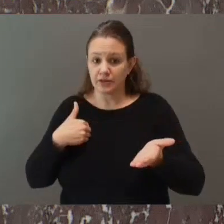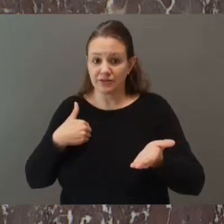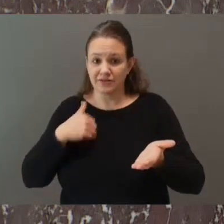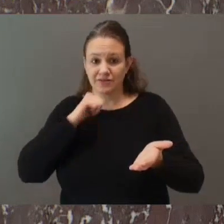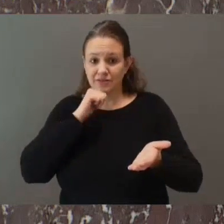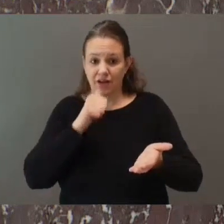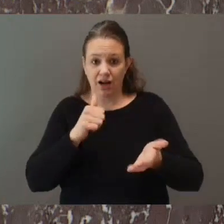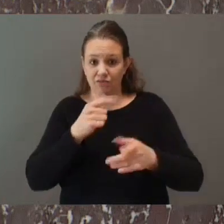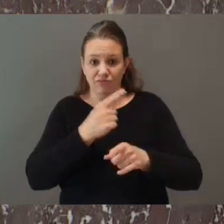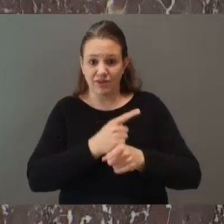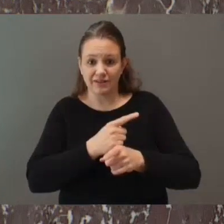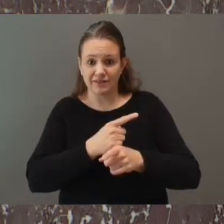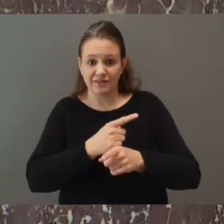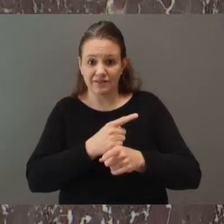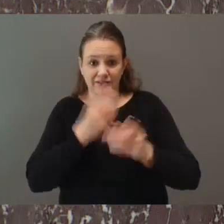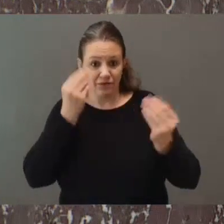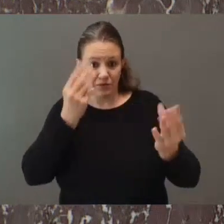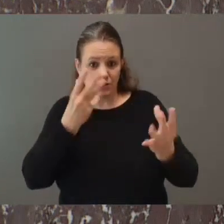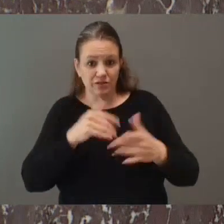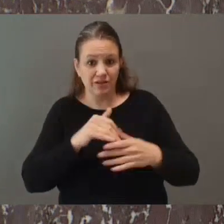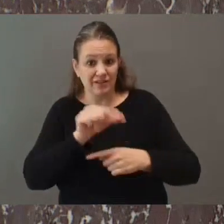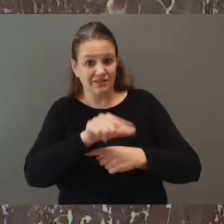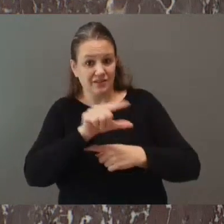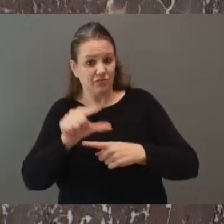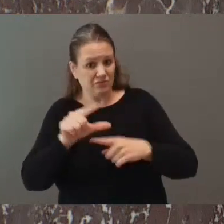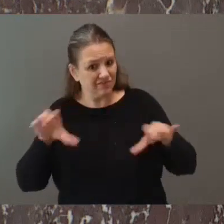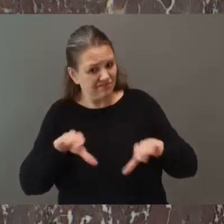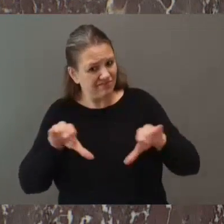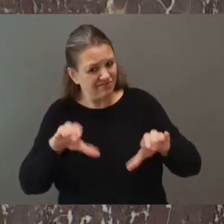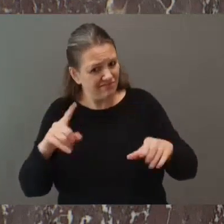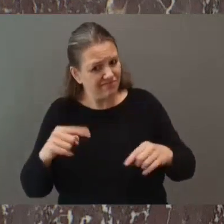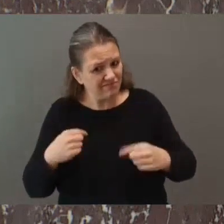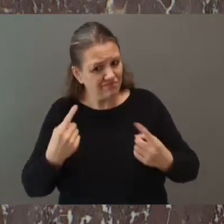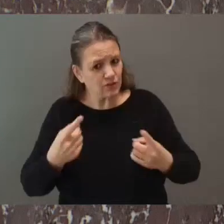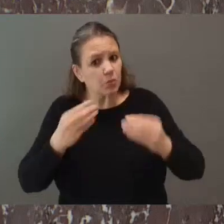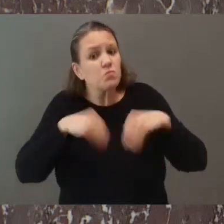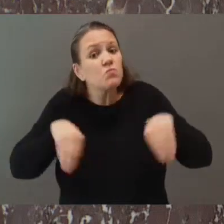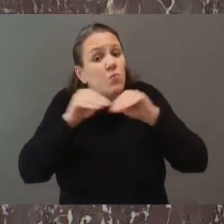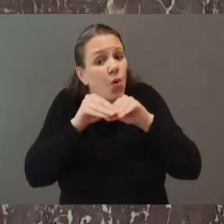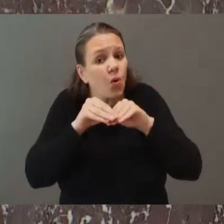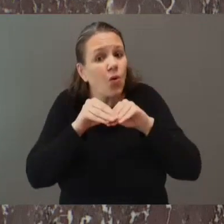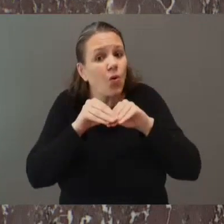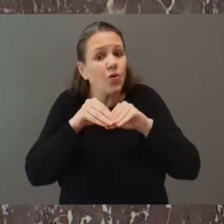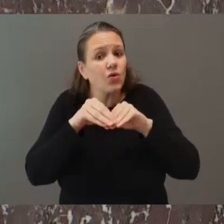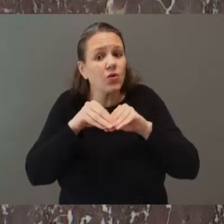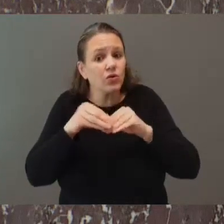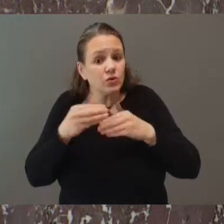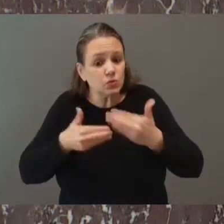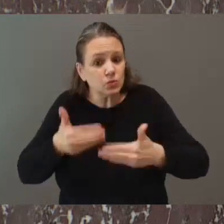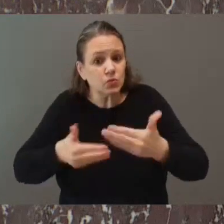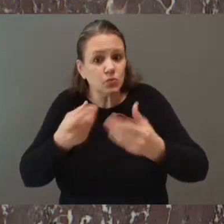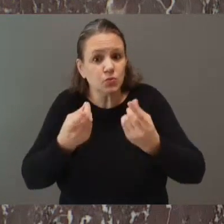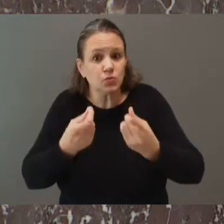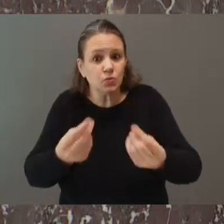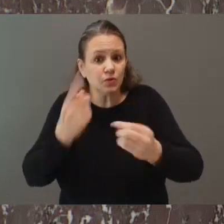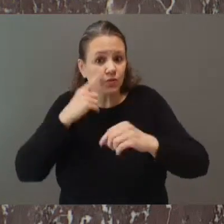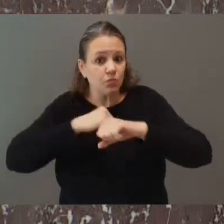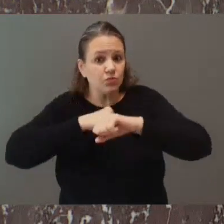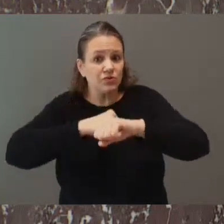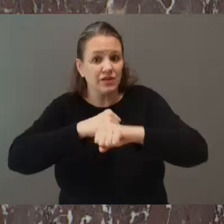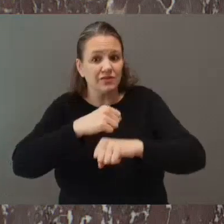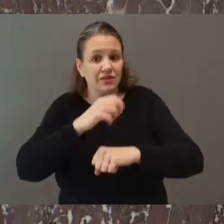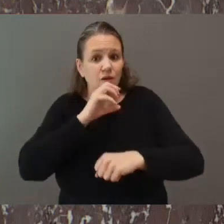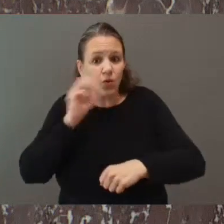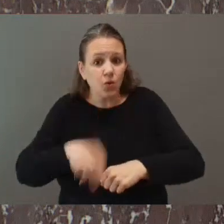number of fronts to protect old-growth forests, biodiversity, ecosystems, endangered species than